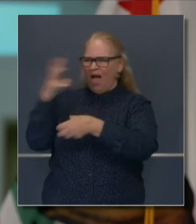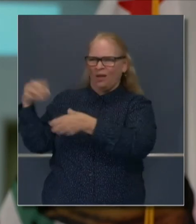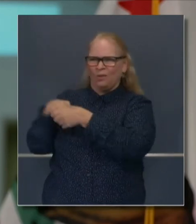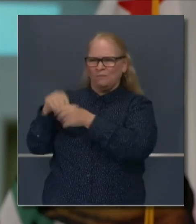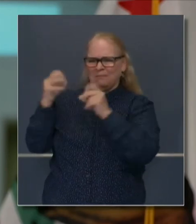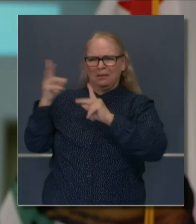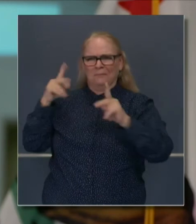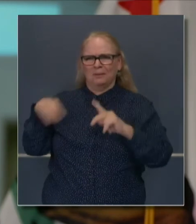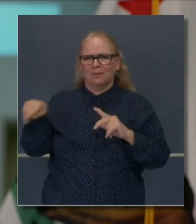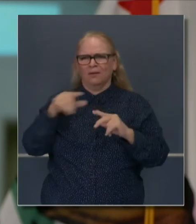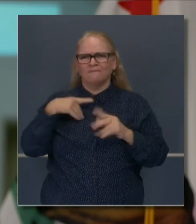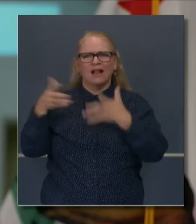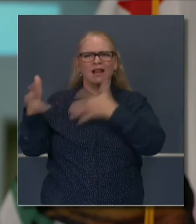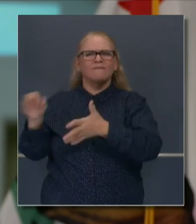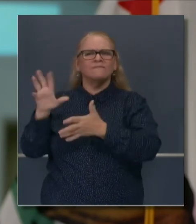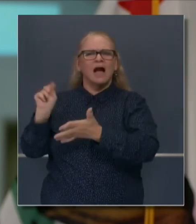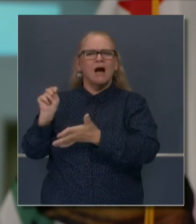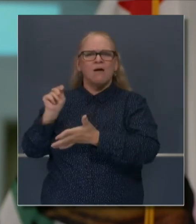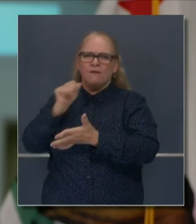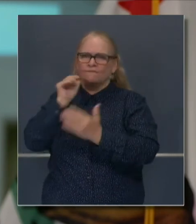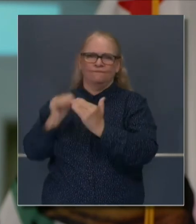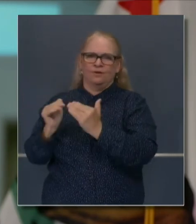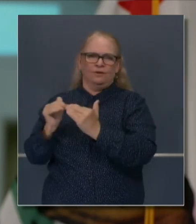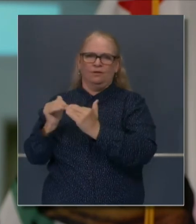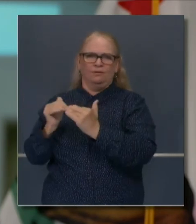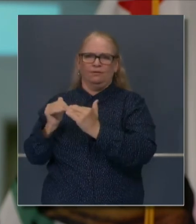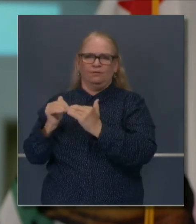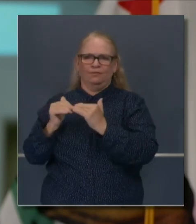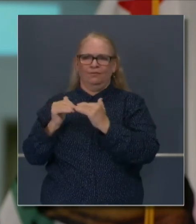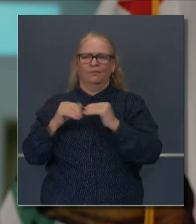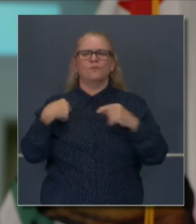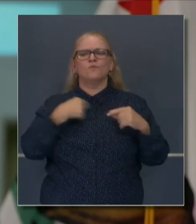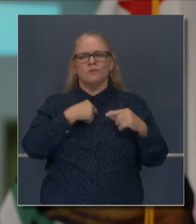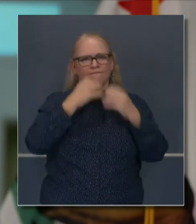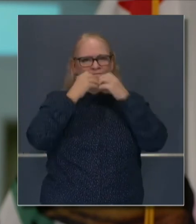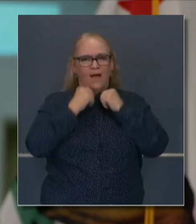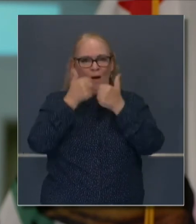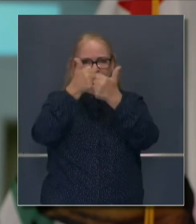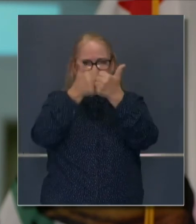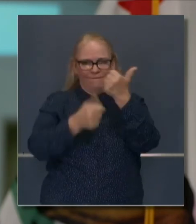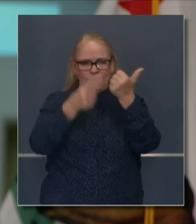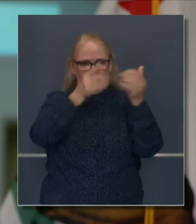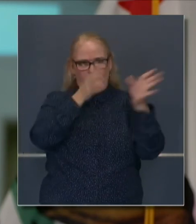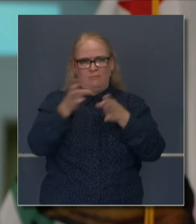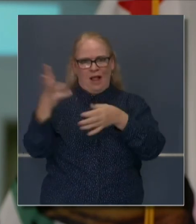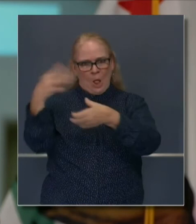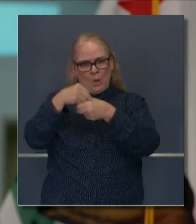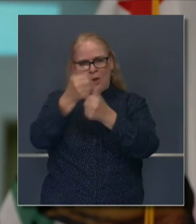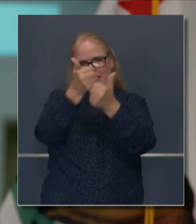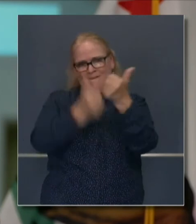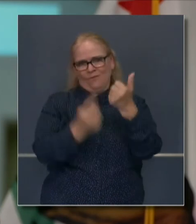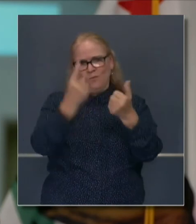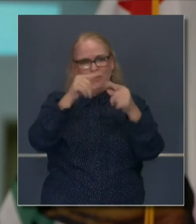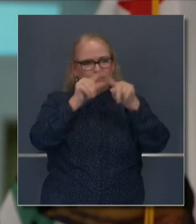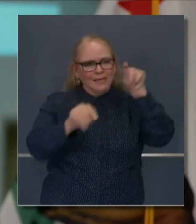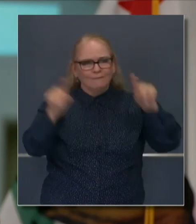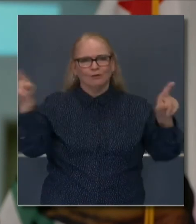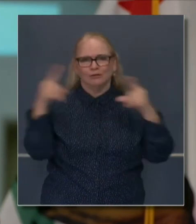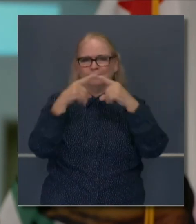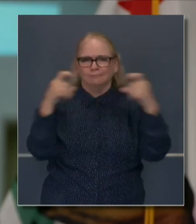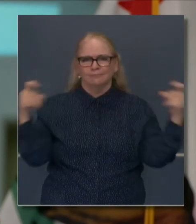behind. And one of the things we value as a state is inclusion. And we believe that we're all better off when we're all better